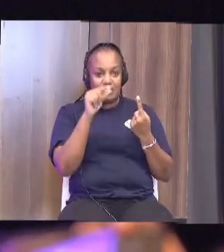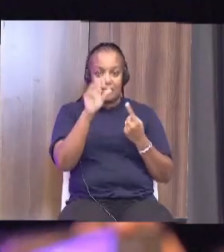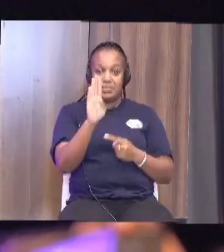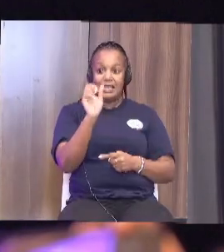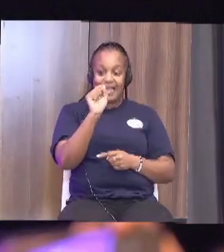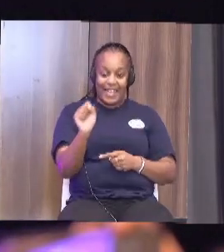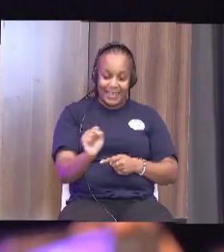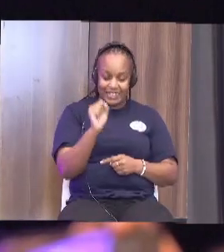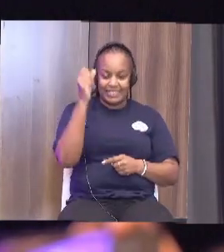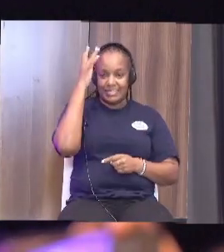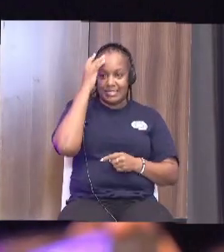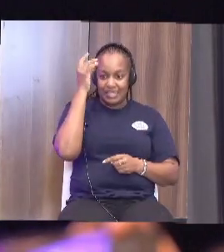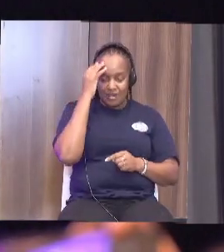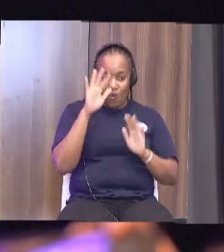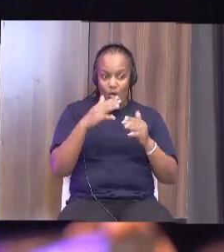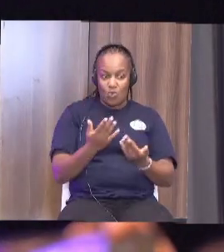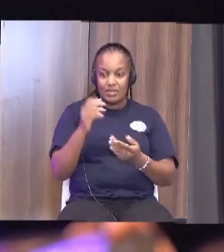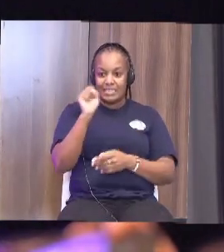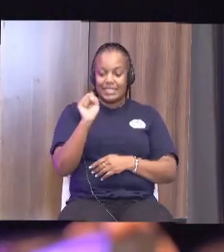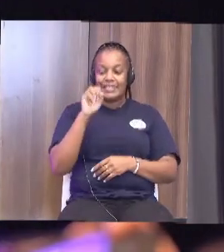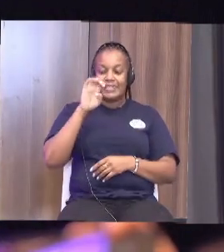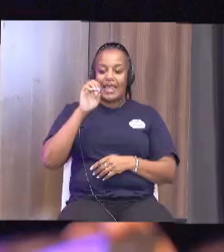or GBS sepsis as a major